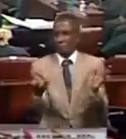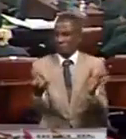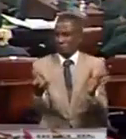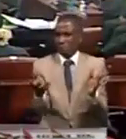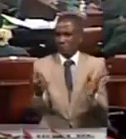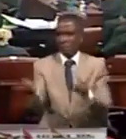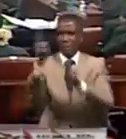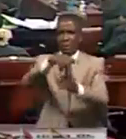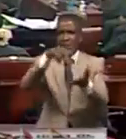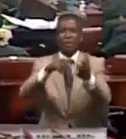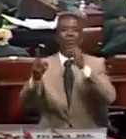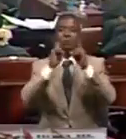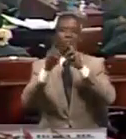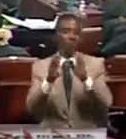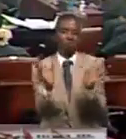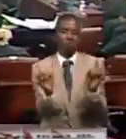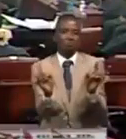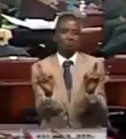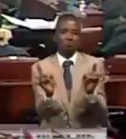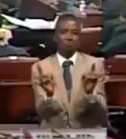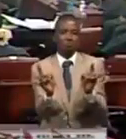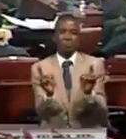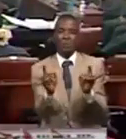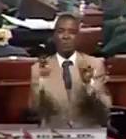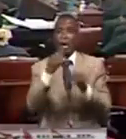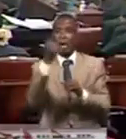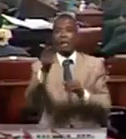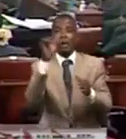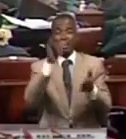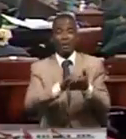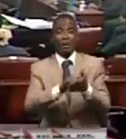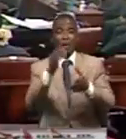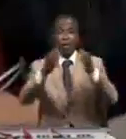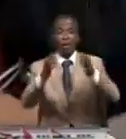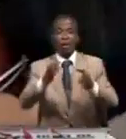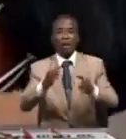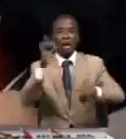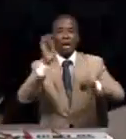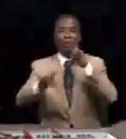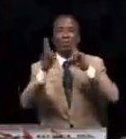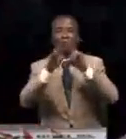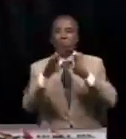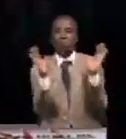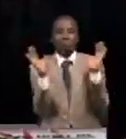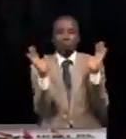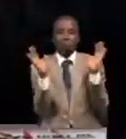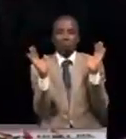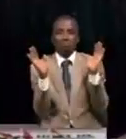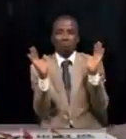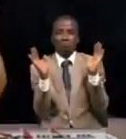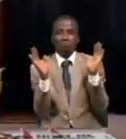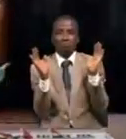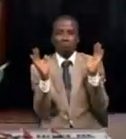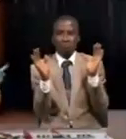testify, he can tell the court that he will not testify. And then he will be put to his election.